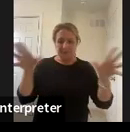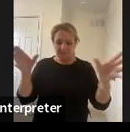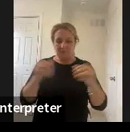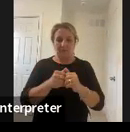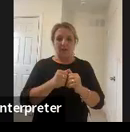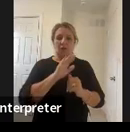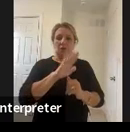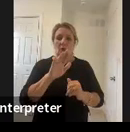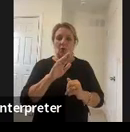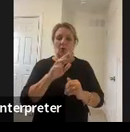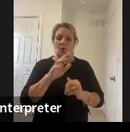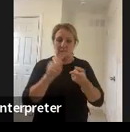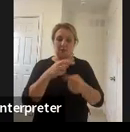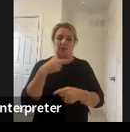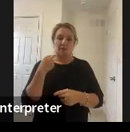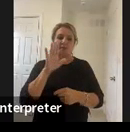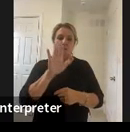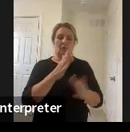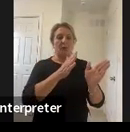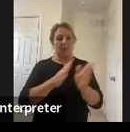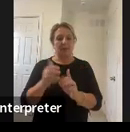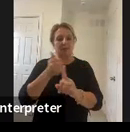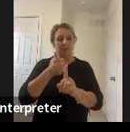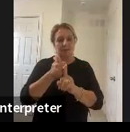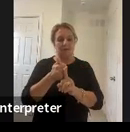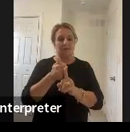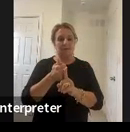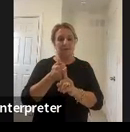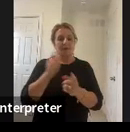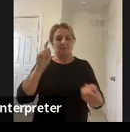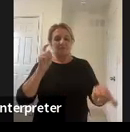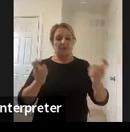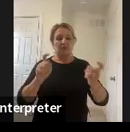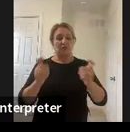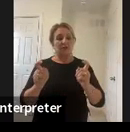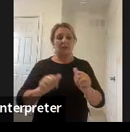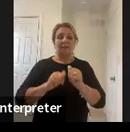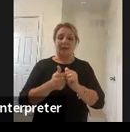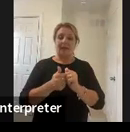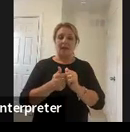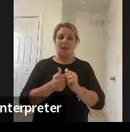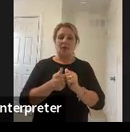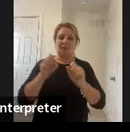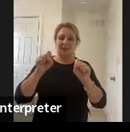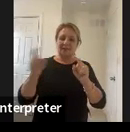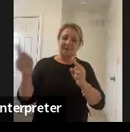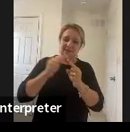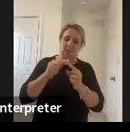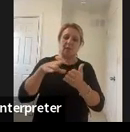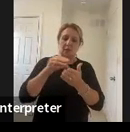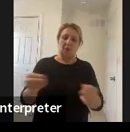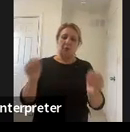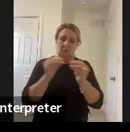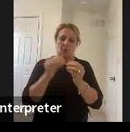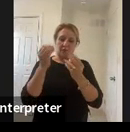risk reduction plan and adjust as we learn how to do something more. Please